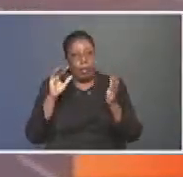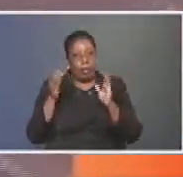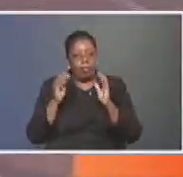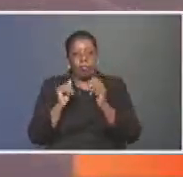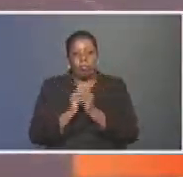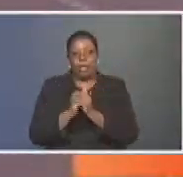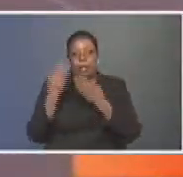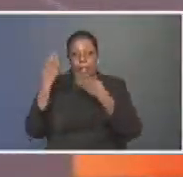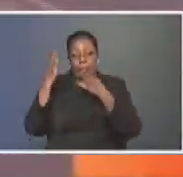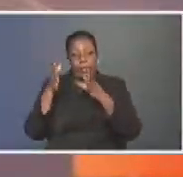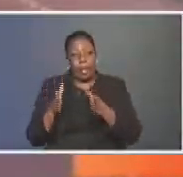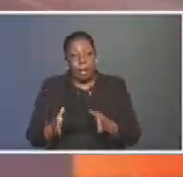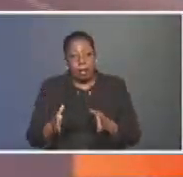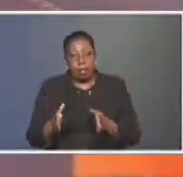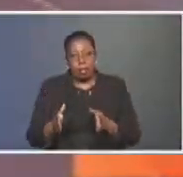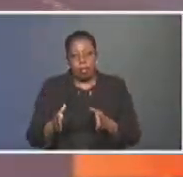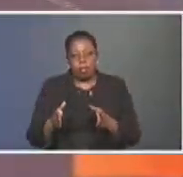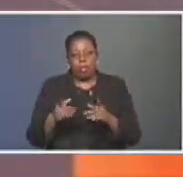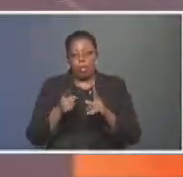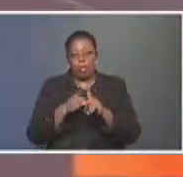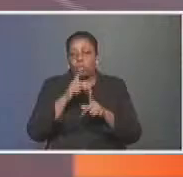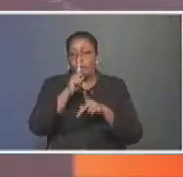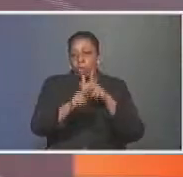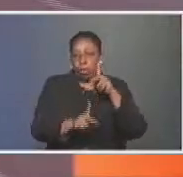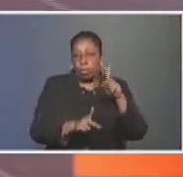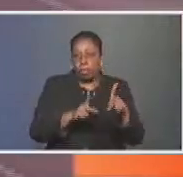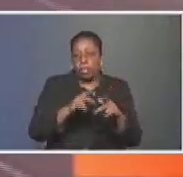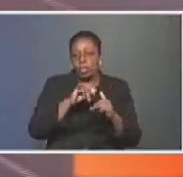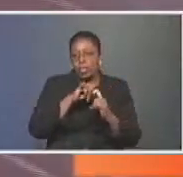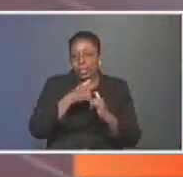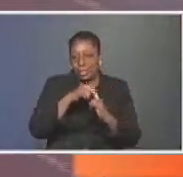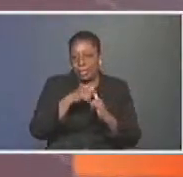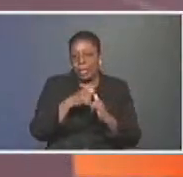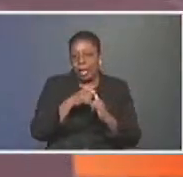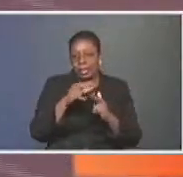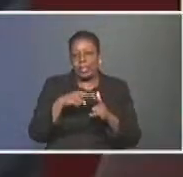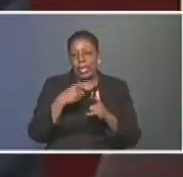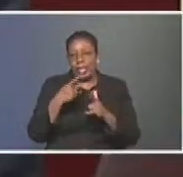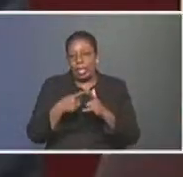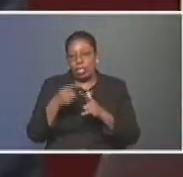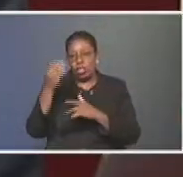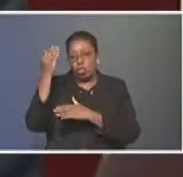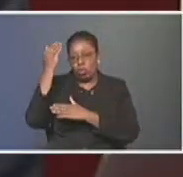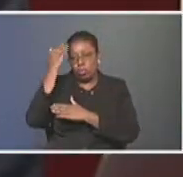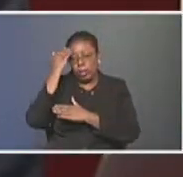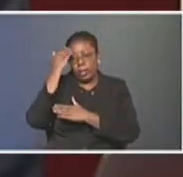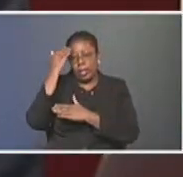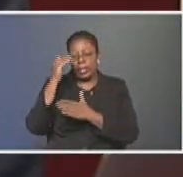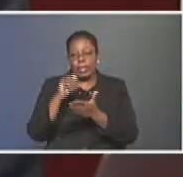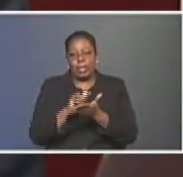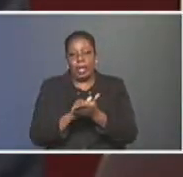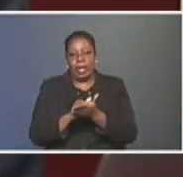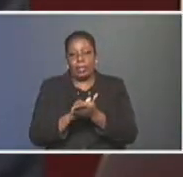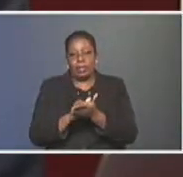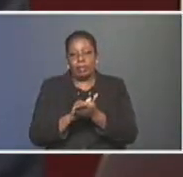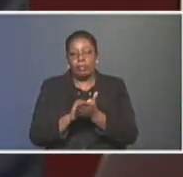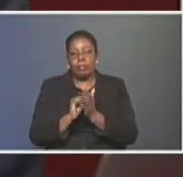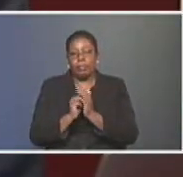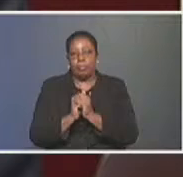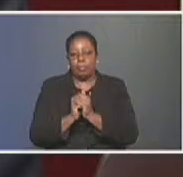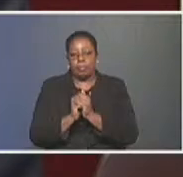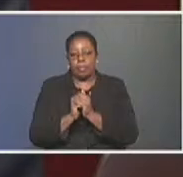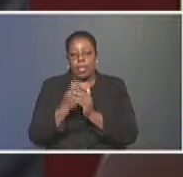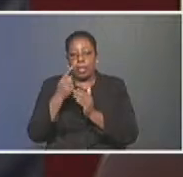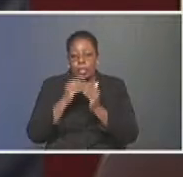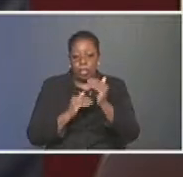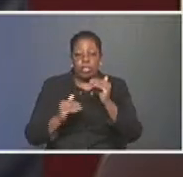athletes relative to population size, then you recognize that the